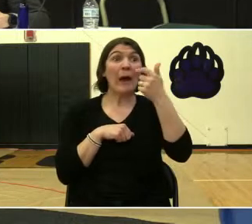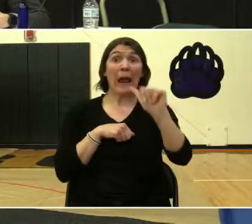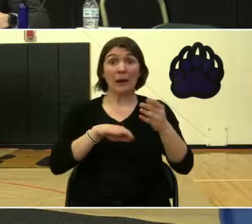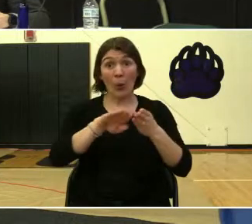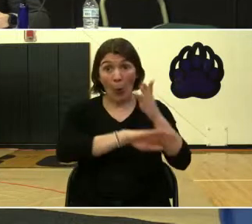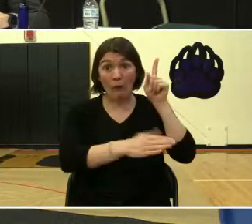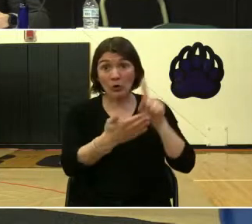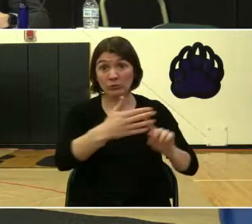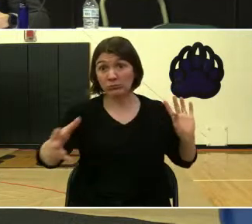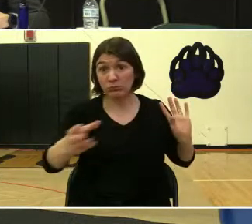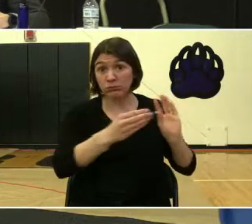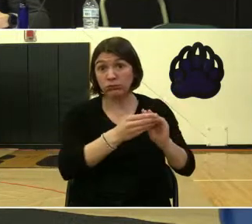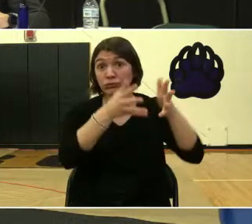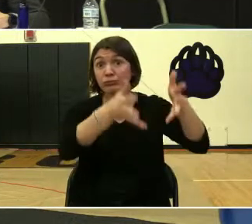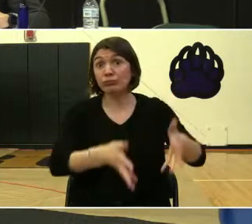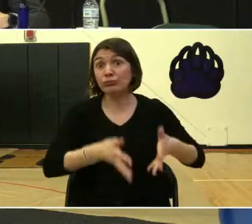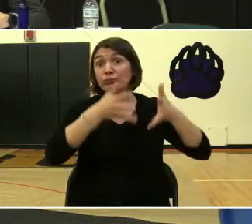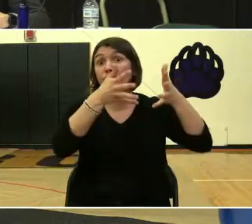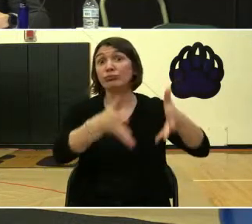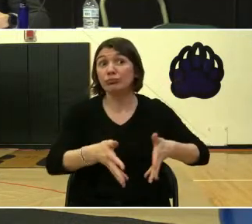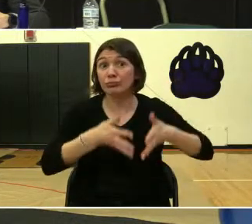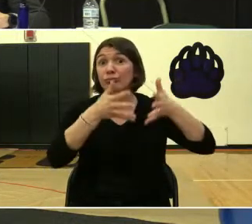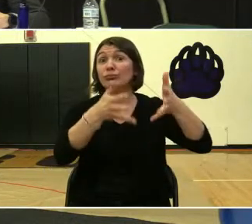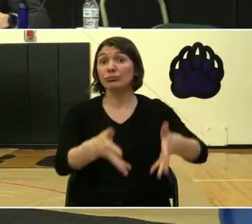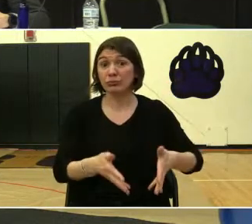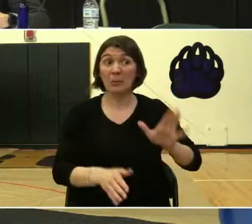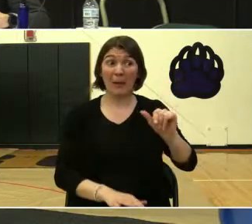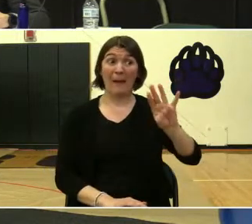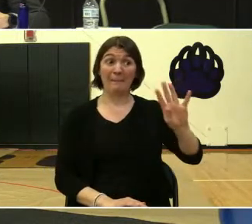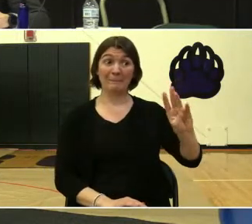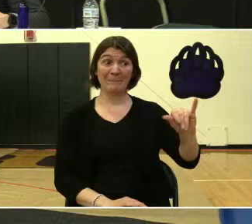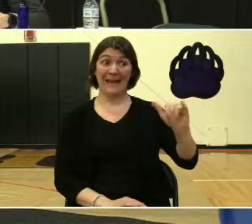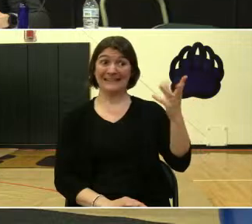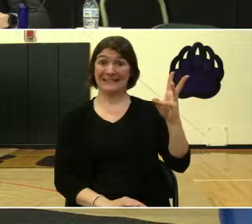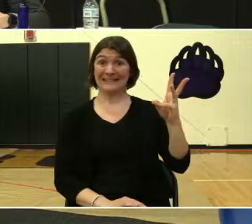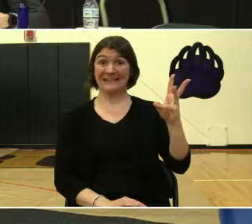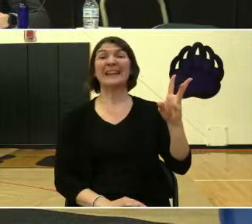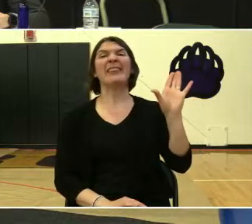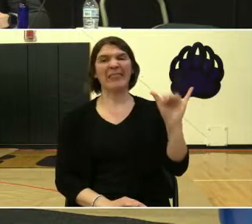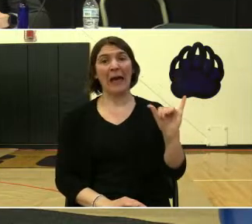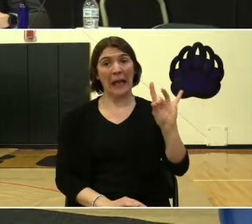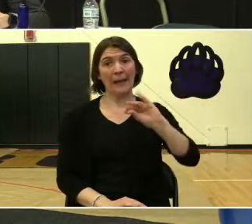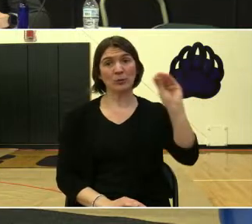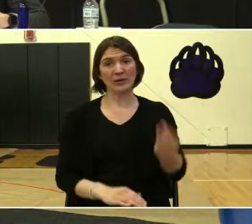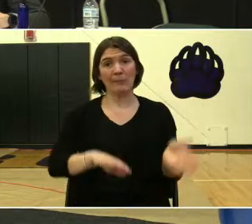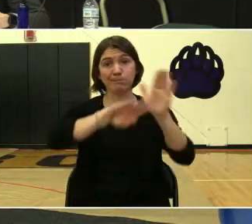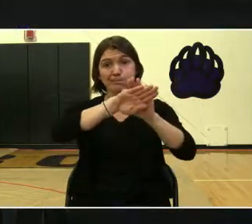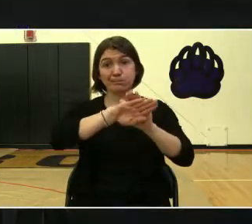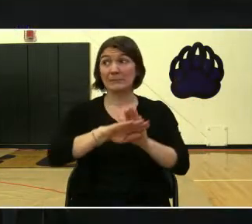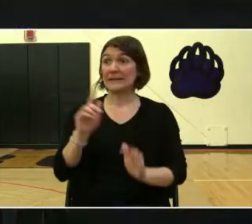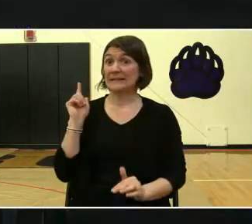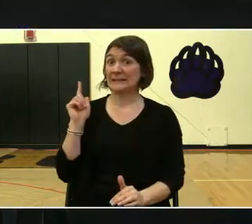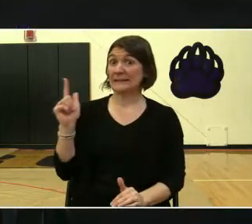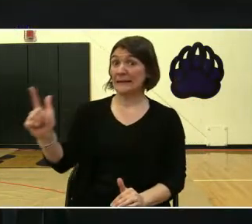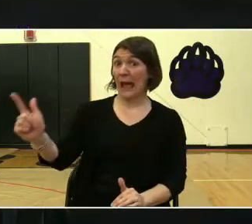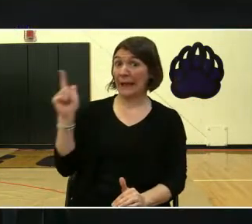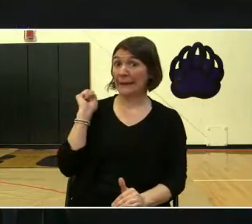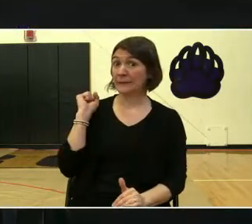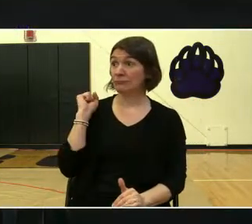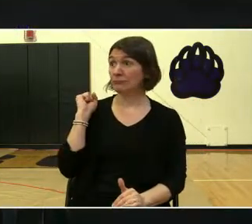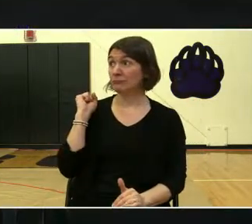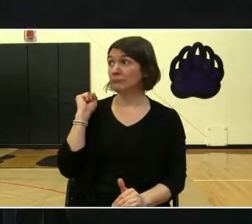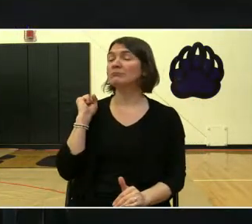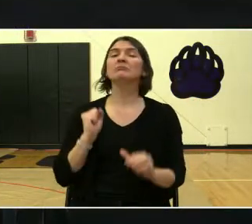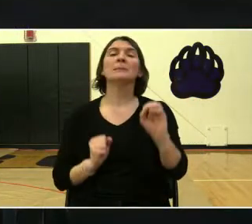overdue payment that remains due and owing on May 16th 202 f is there a second